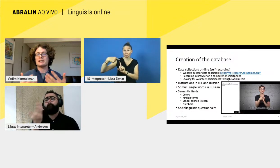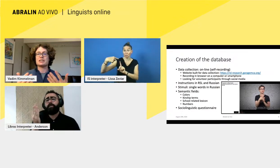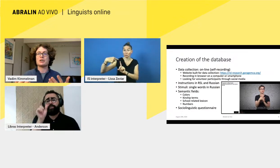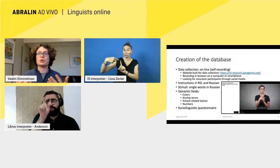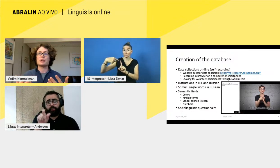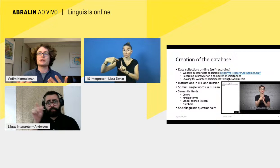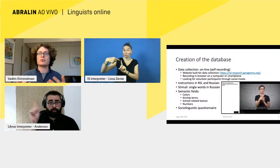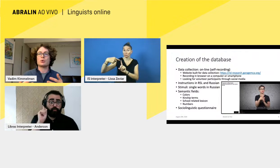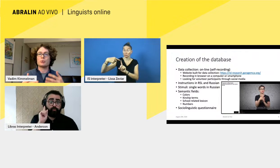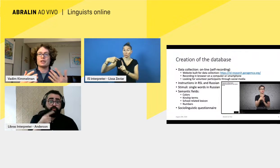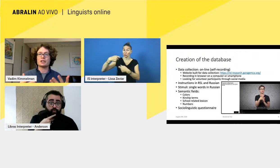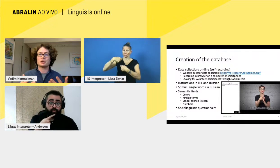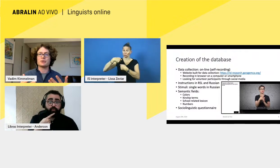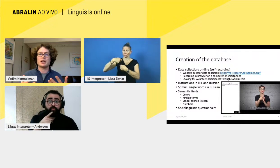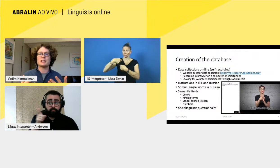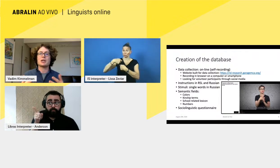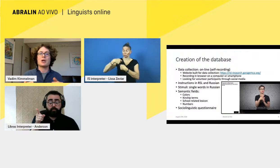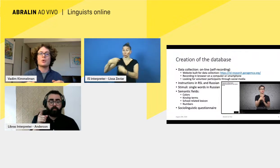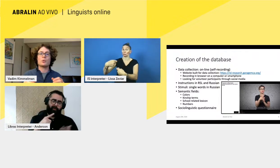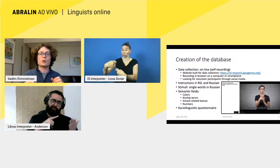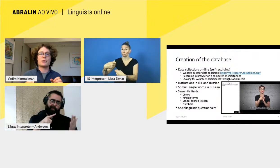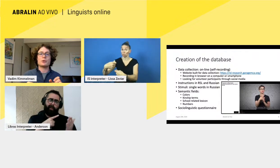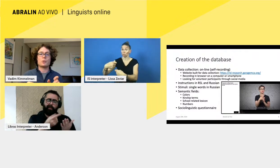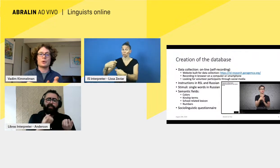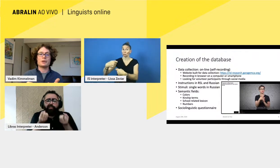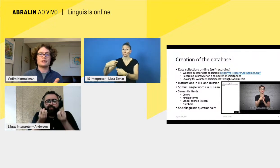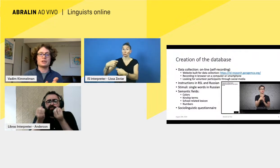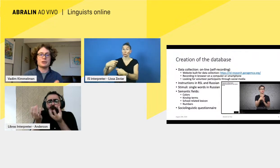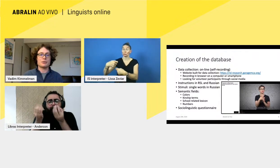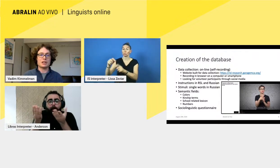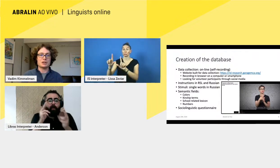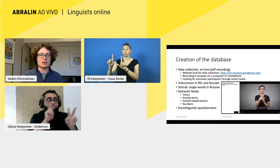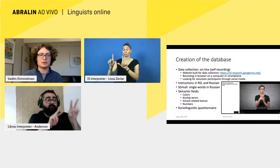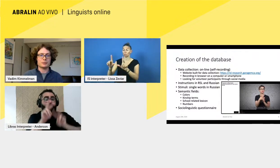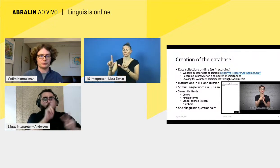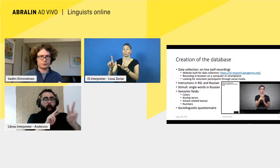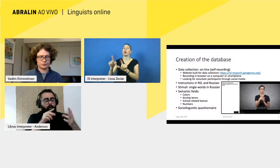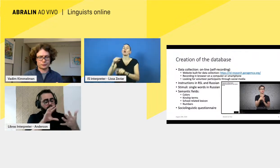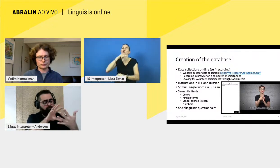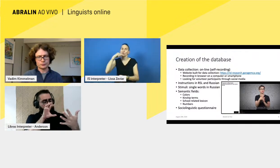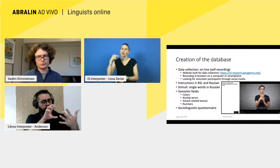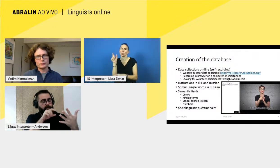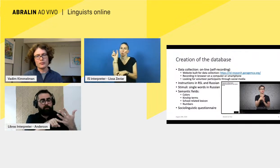use as stimulus for production of signs, were words in Russian.